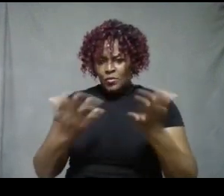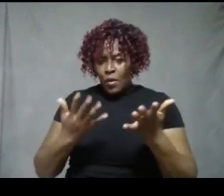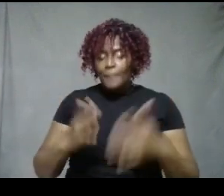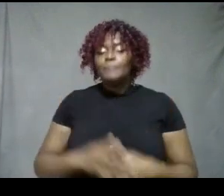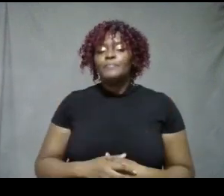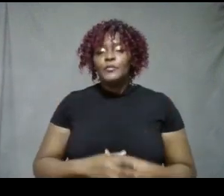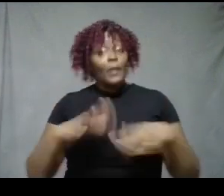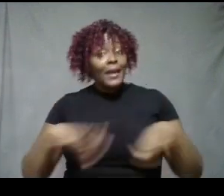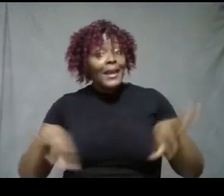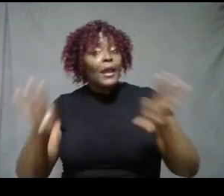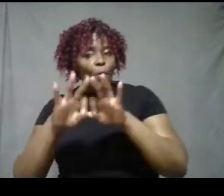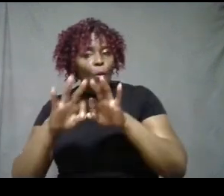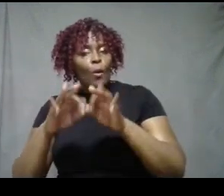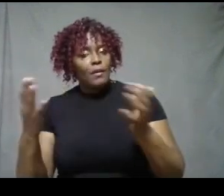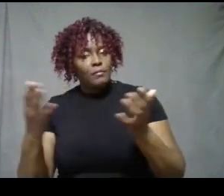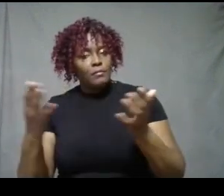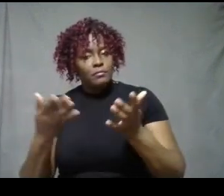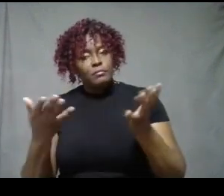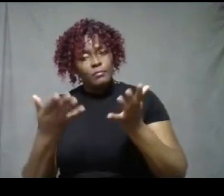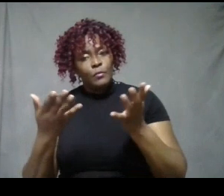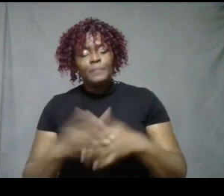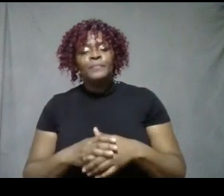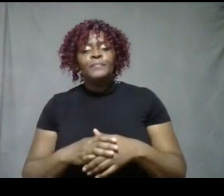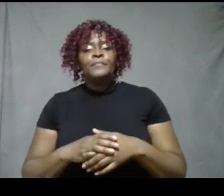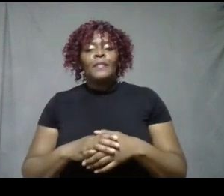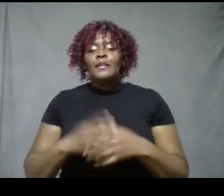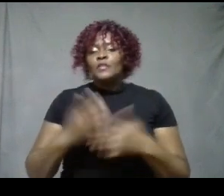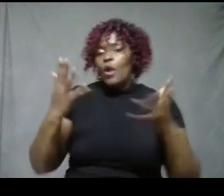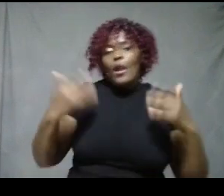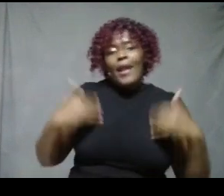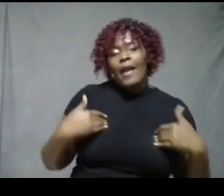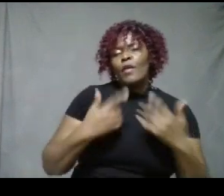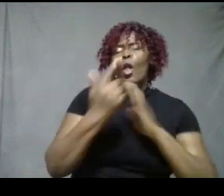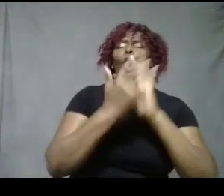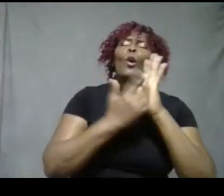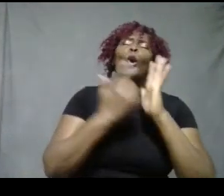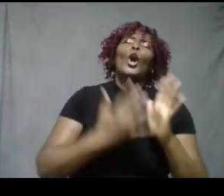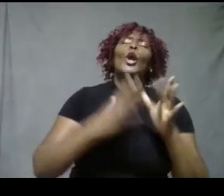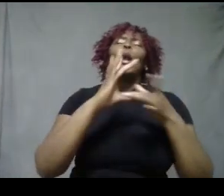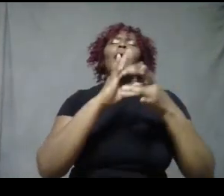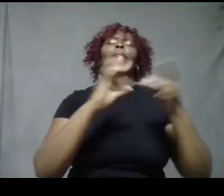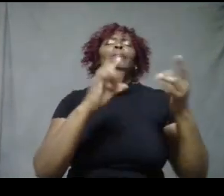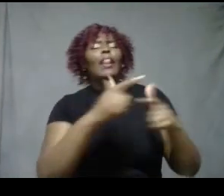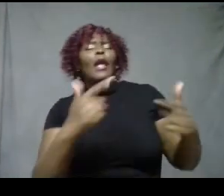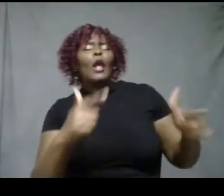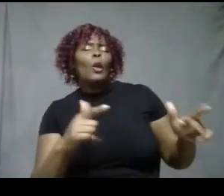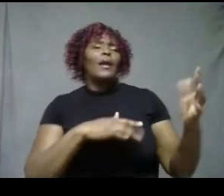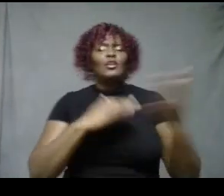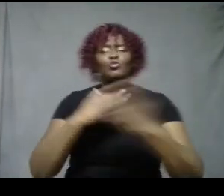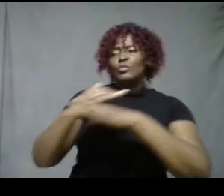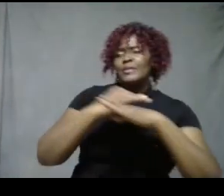of the lawyer boilerplate language in there that protects their respective clients